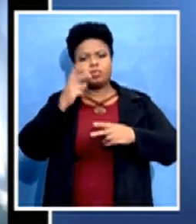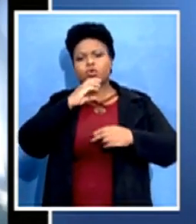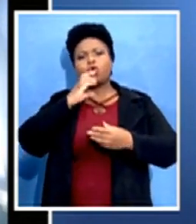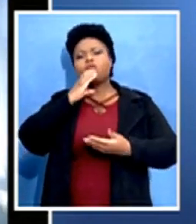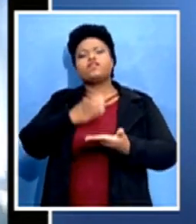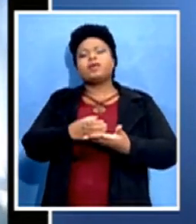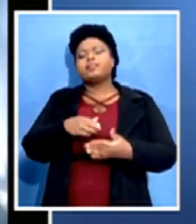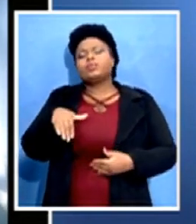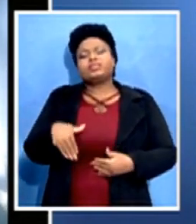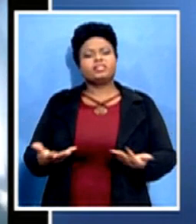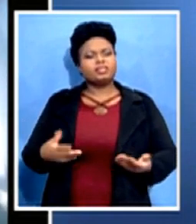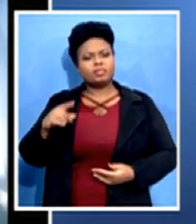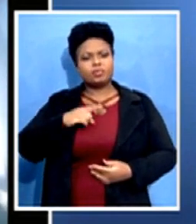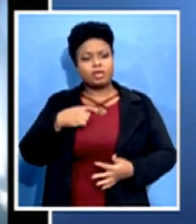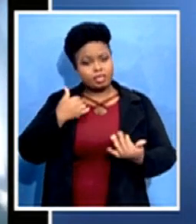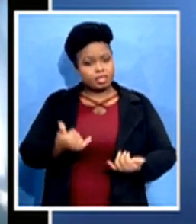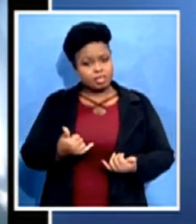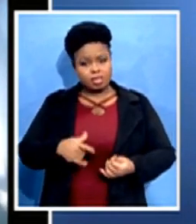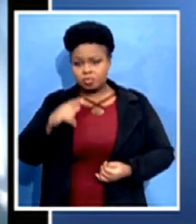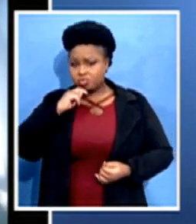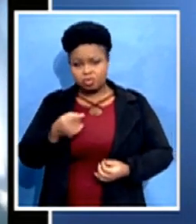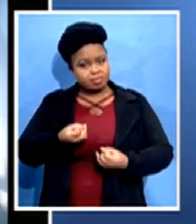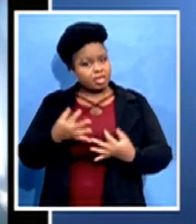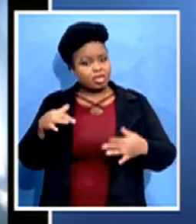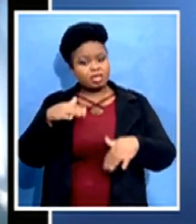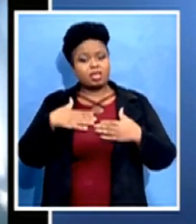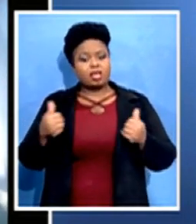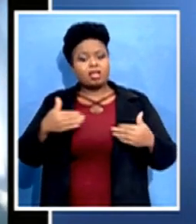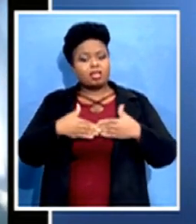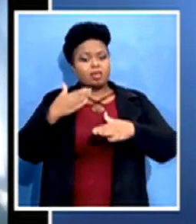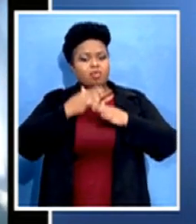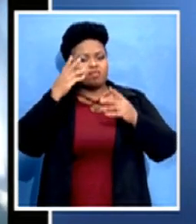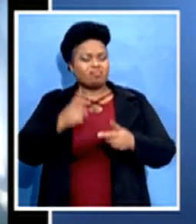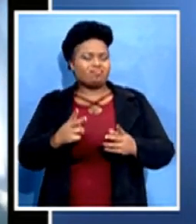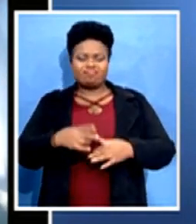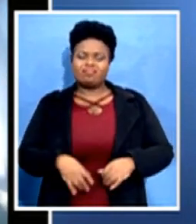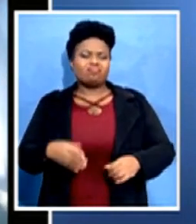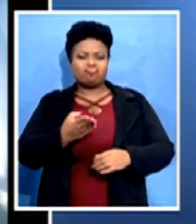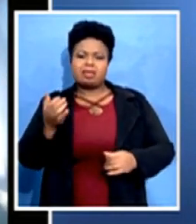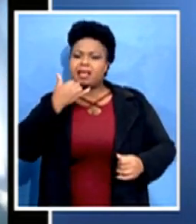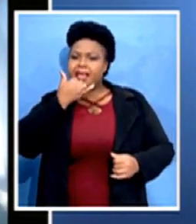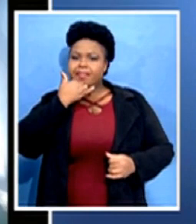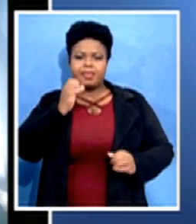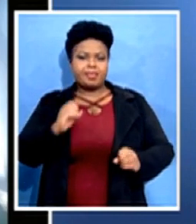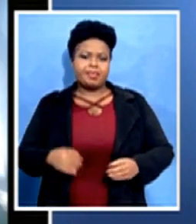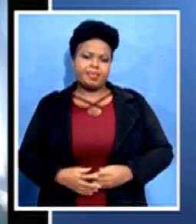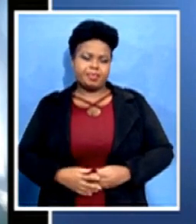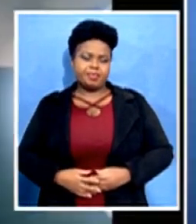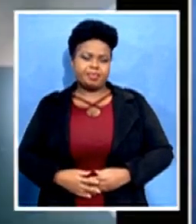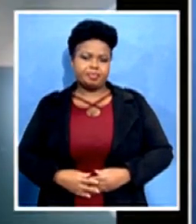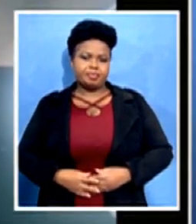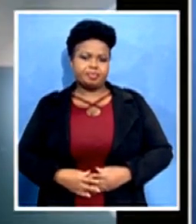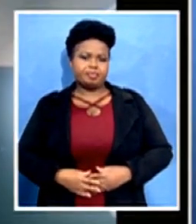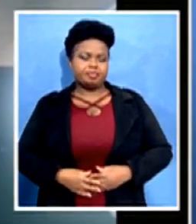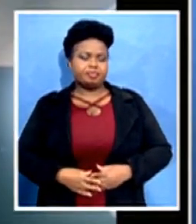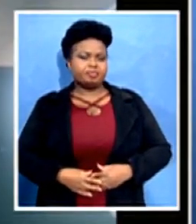ground, healthcare professionals across the board are not excited. Do you think government has done